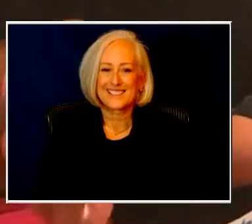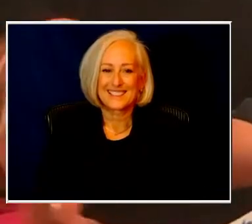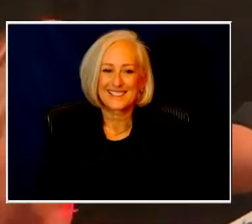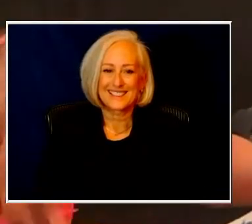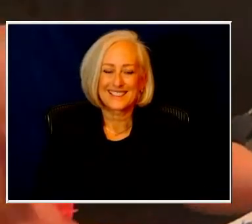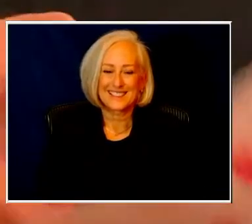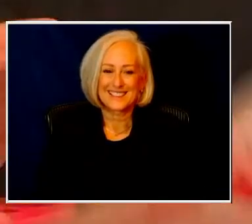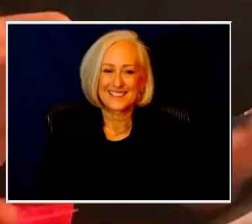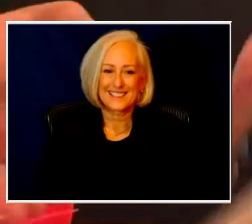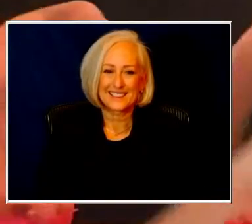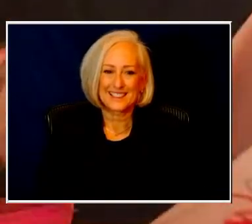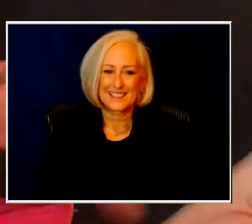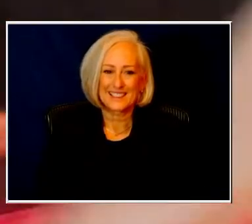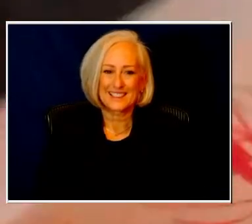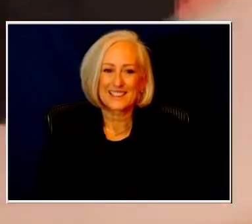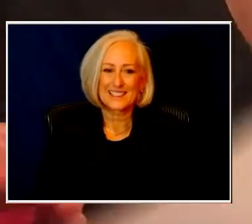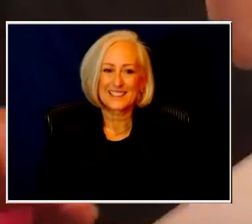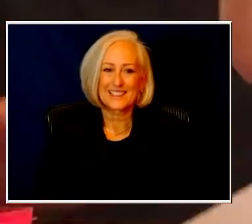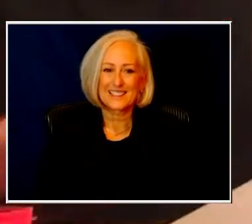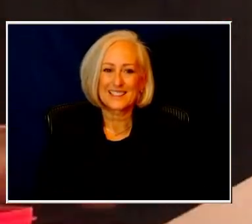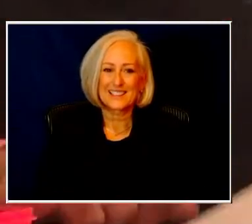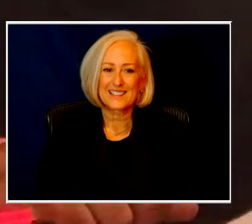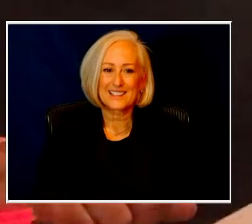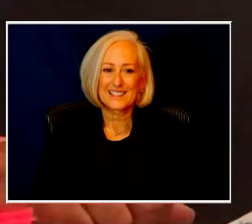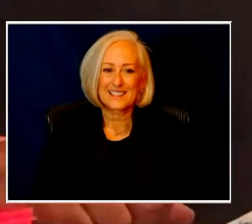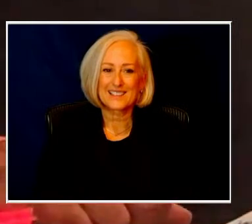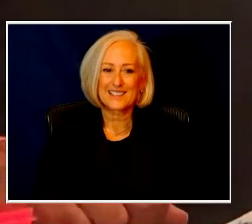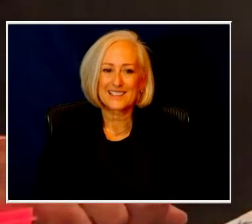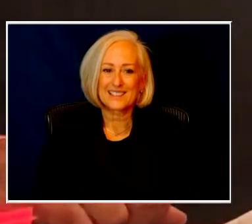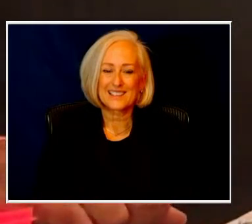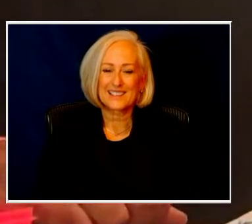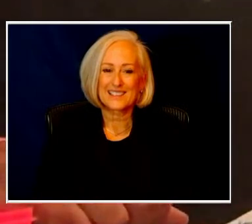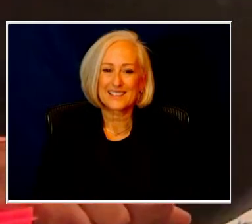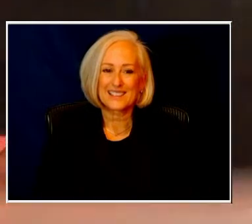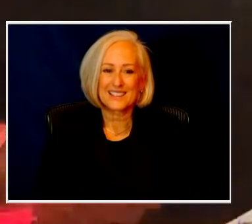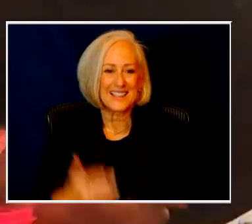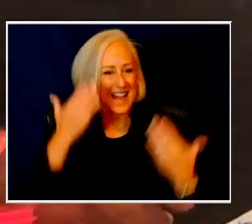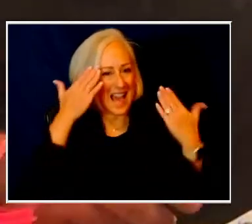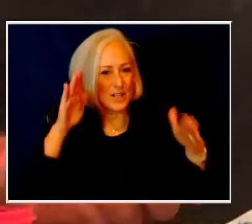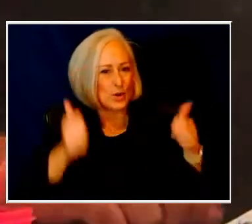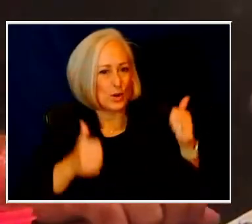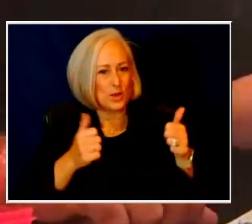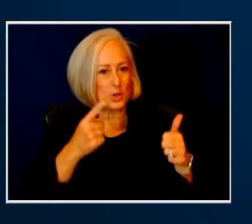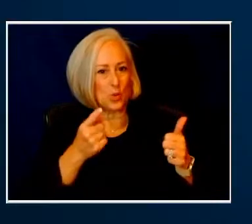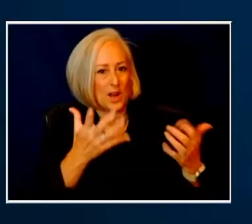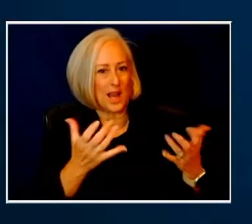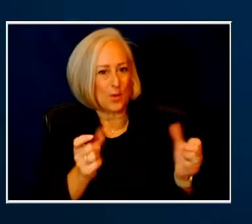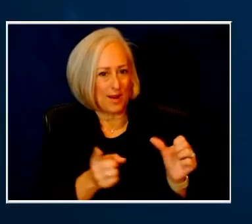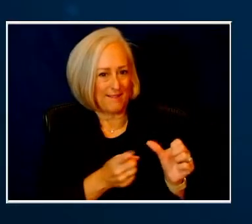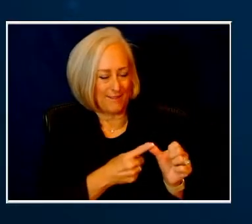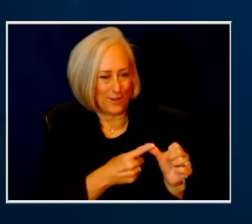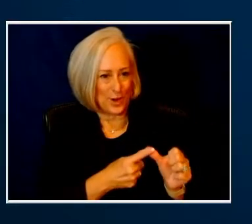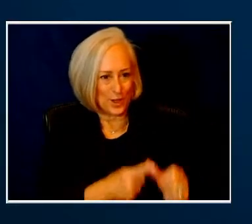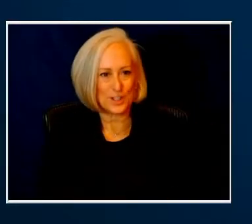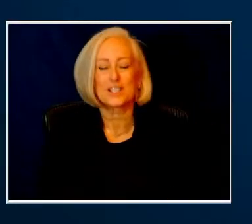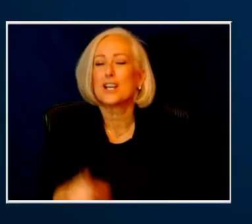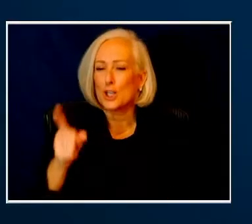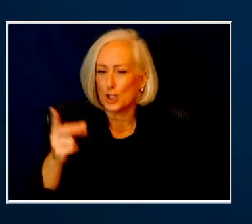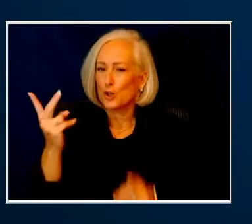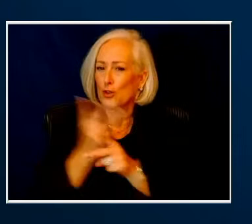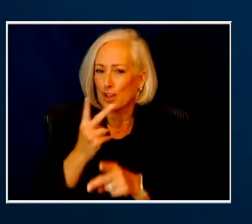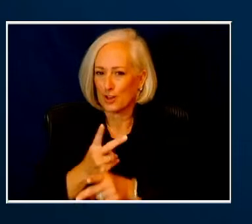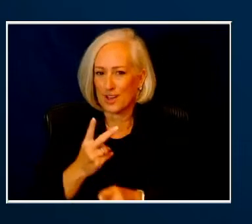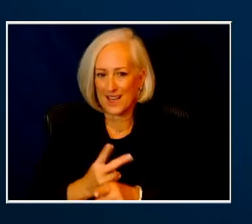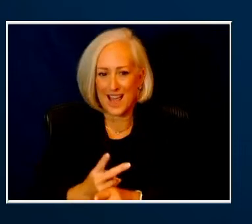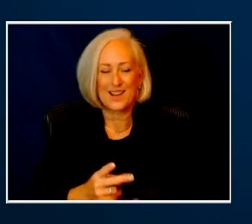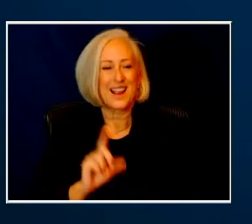Oh, I'll wait all day. No, I don't know which one I want. Okay, while you two work that out, I'm going to get to Dr. Garcia.